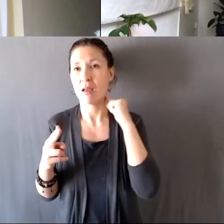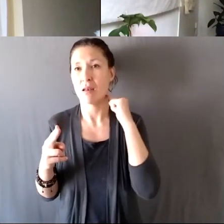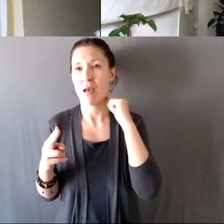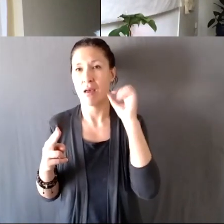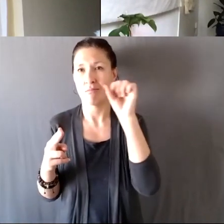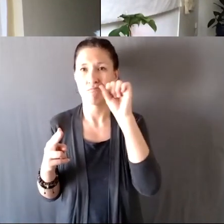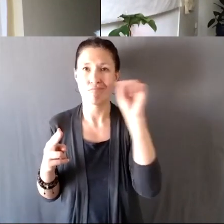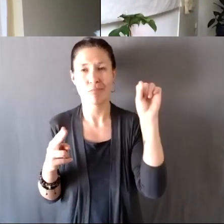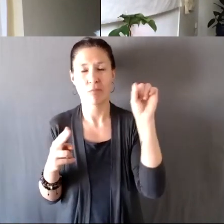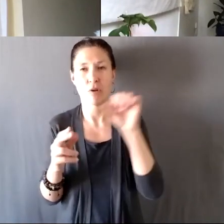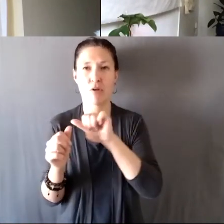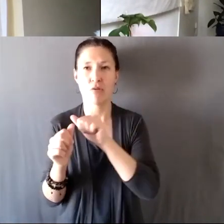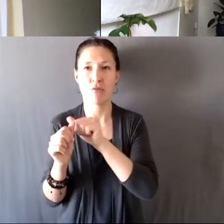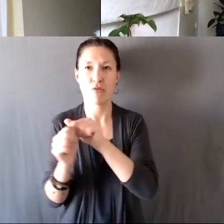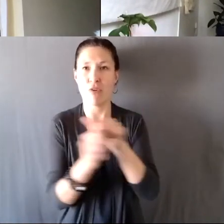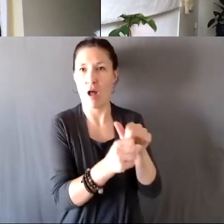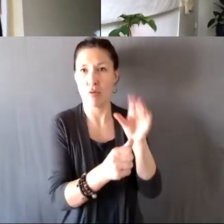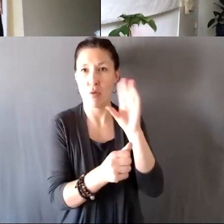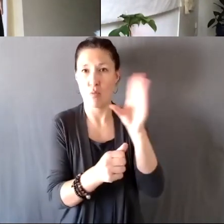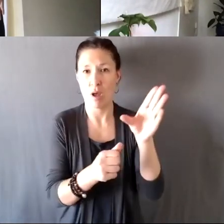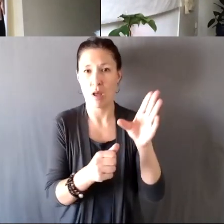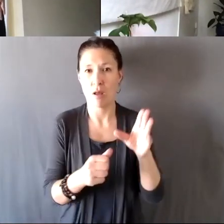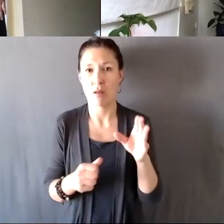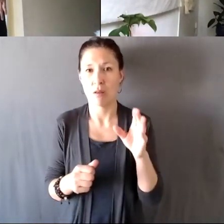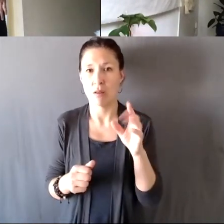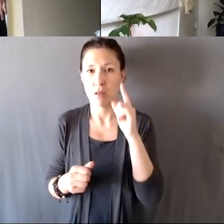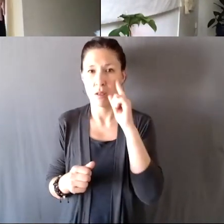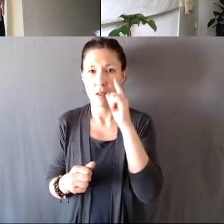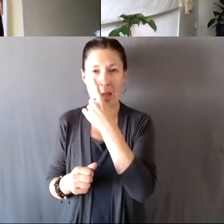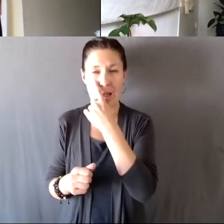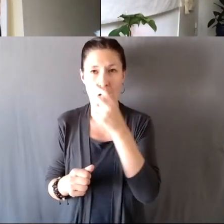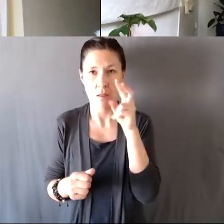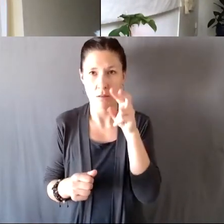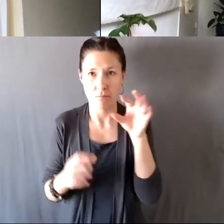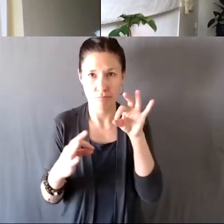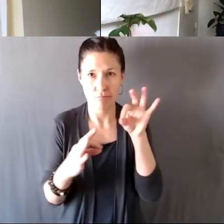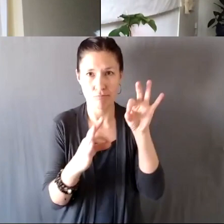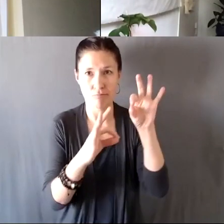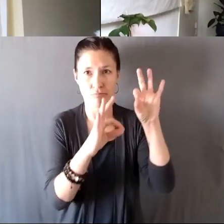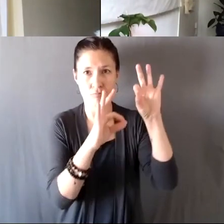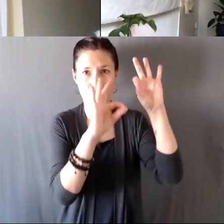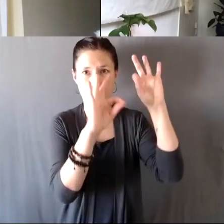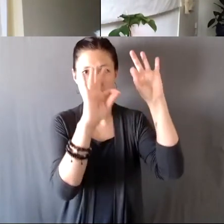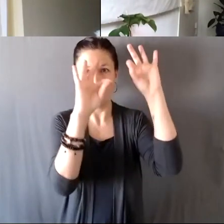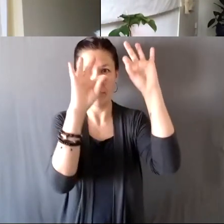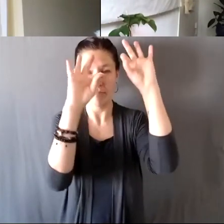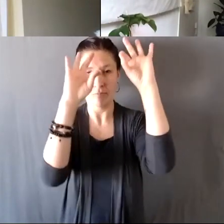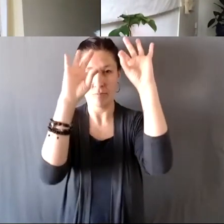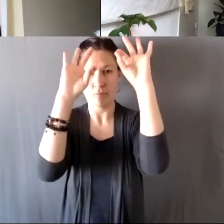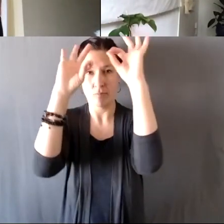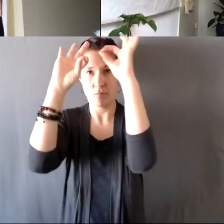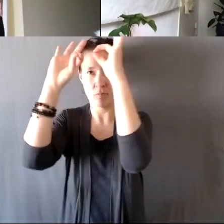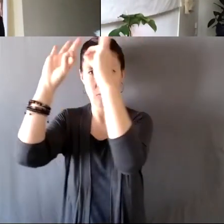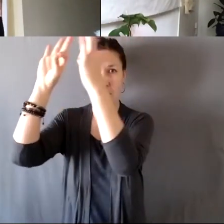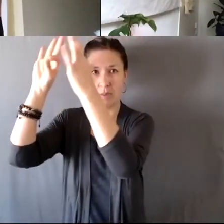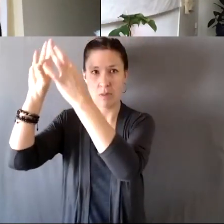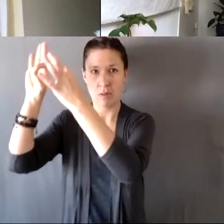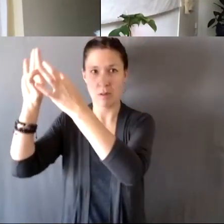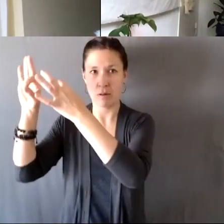shoulder, the eyes move up along the wall, across the ceiling,